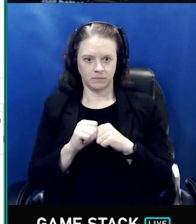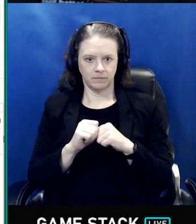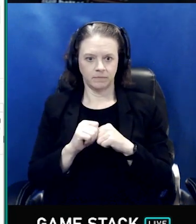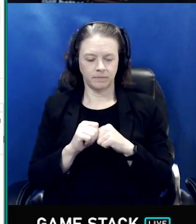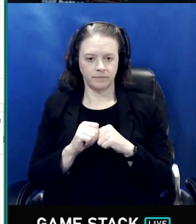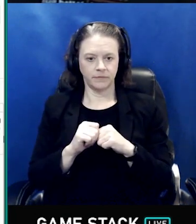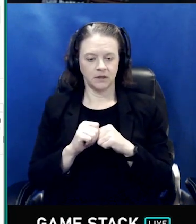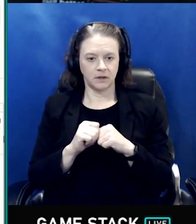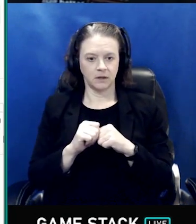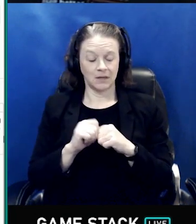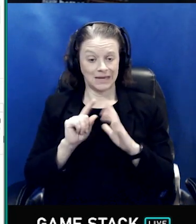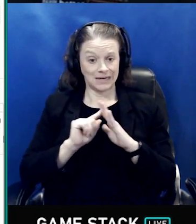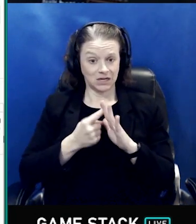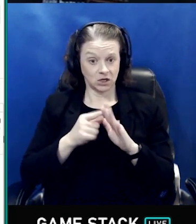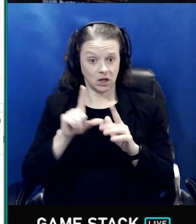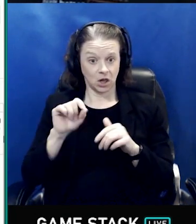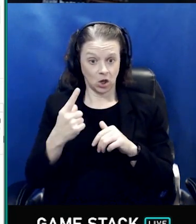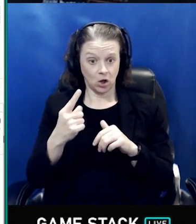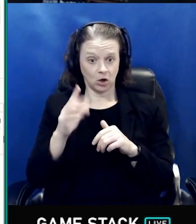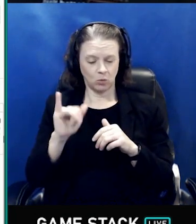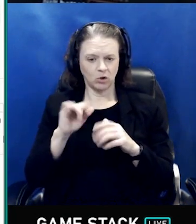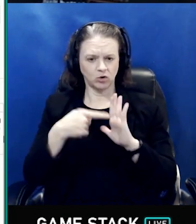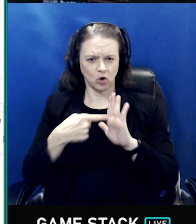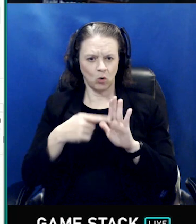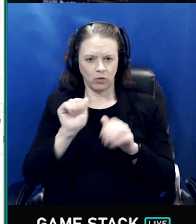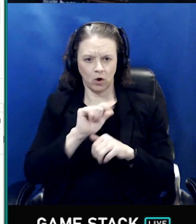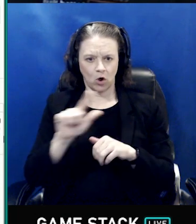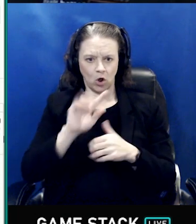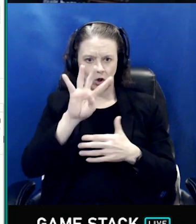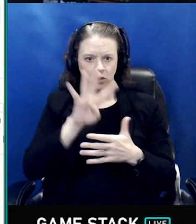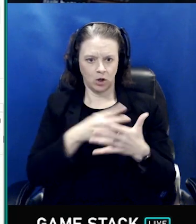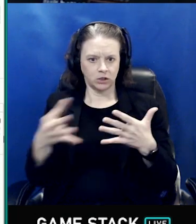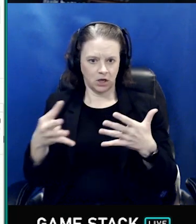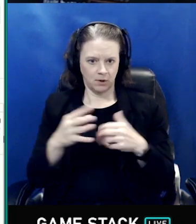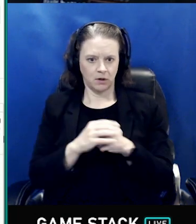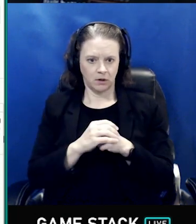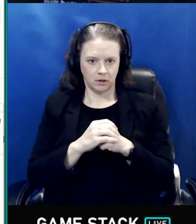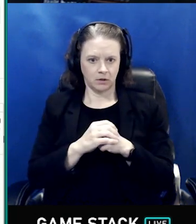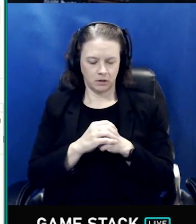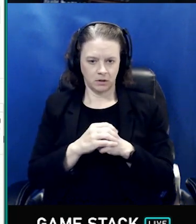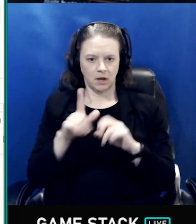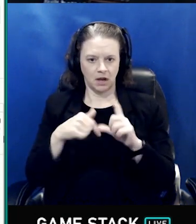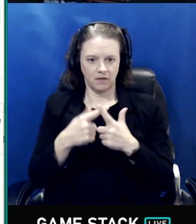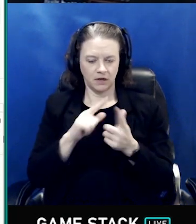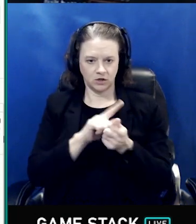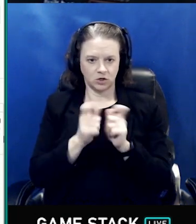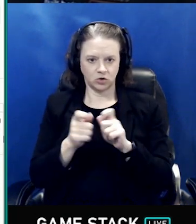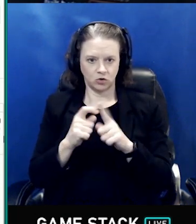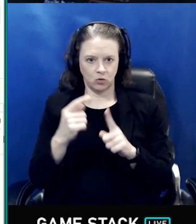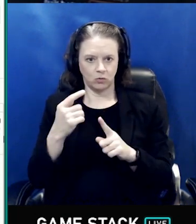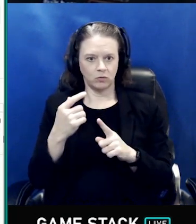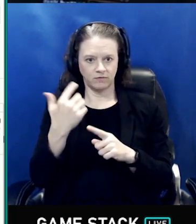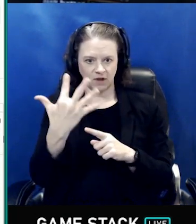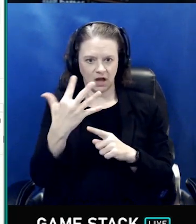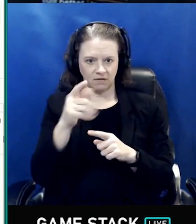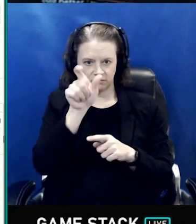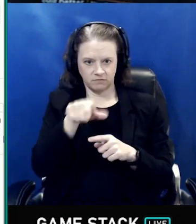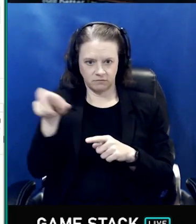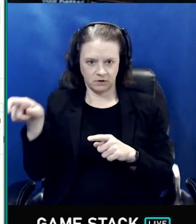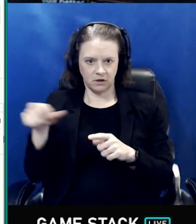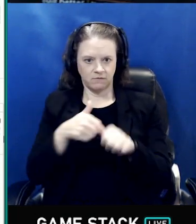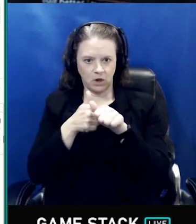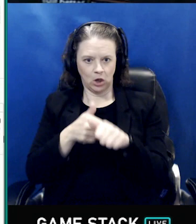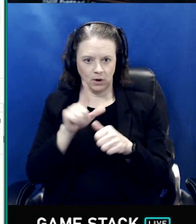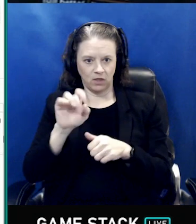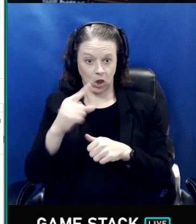Initially, log will be ingested all log table, and after that, distributed to 5 tables according to log type.